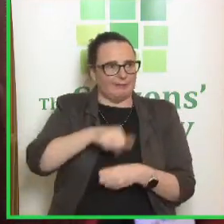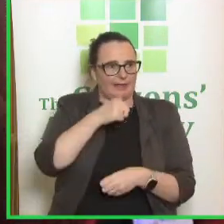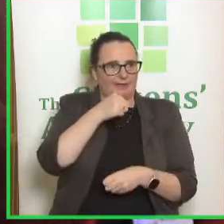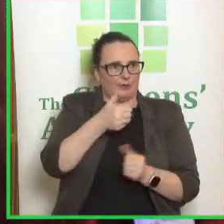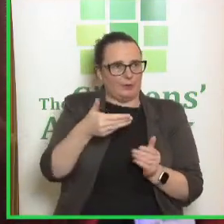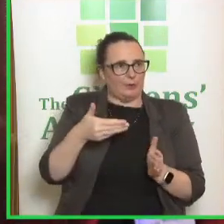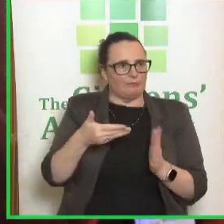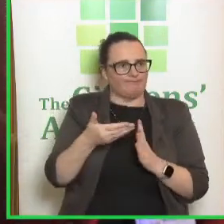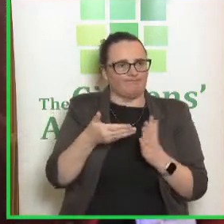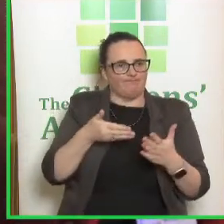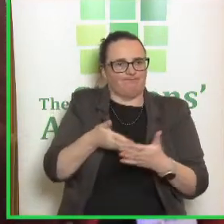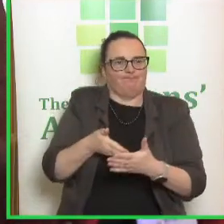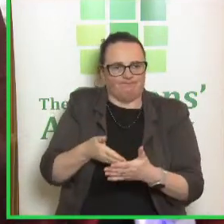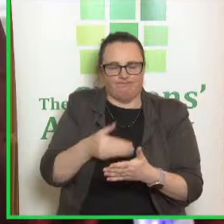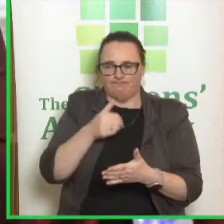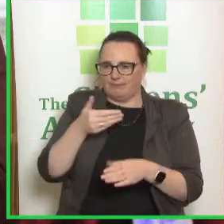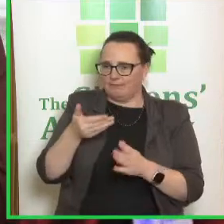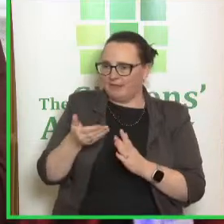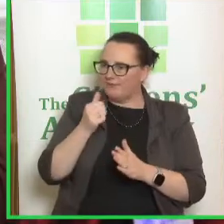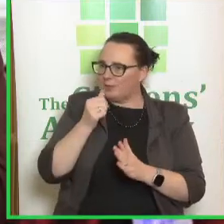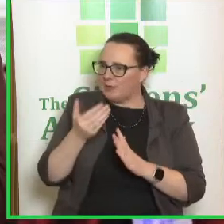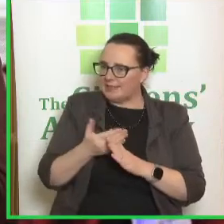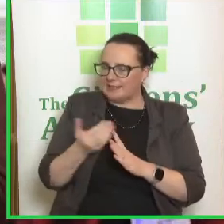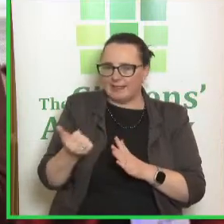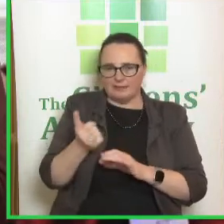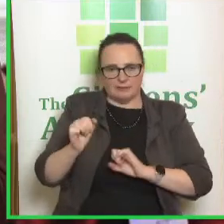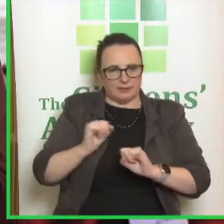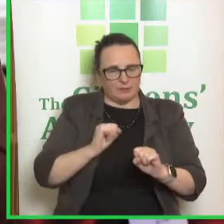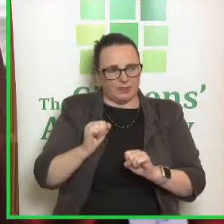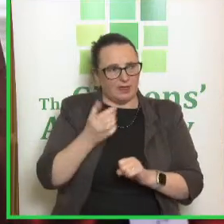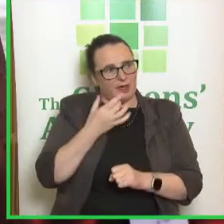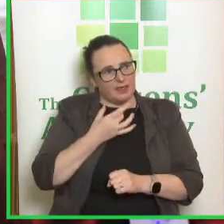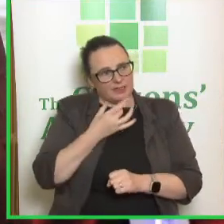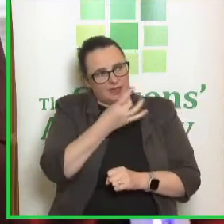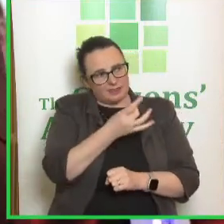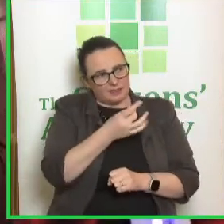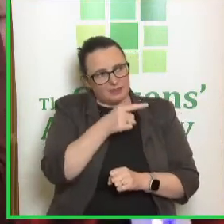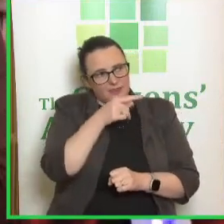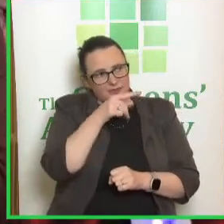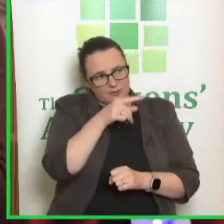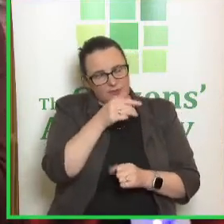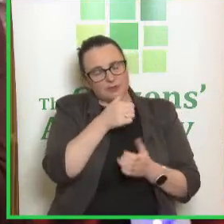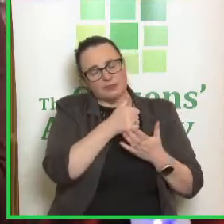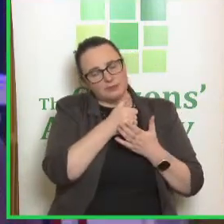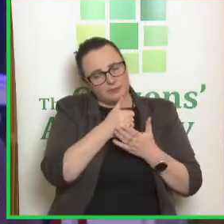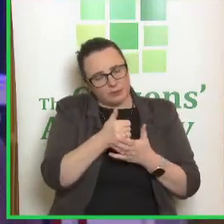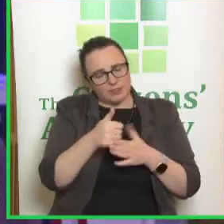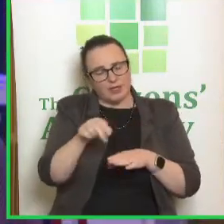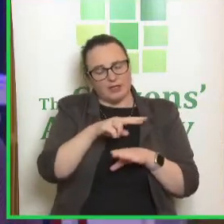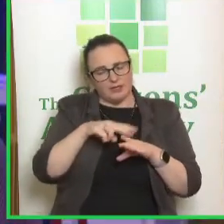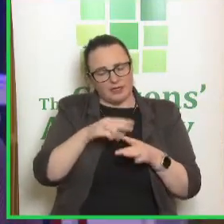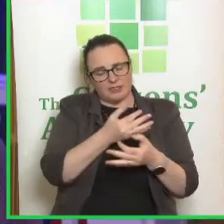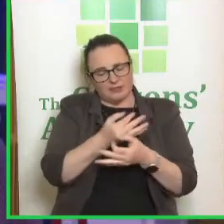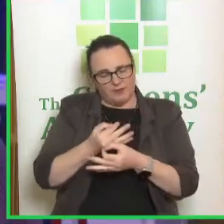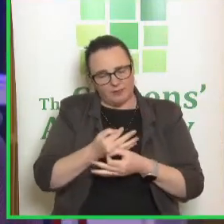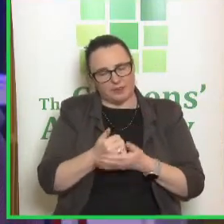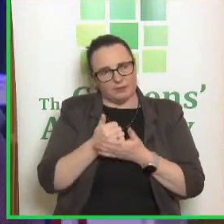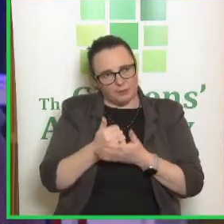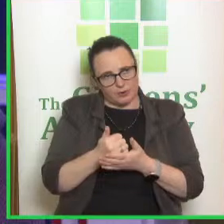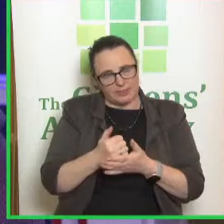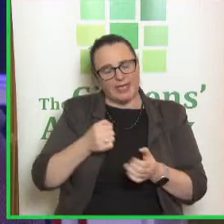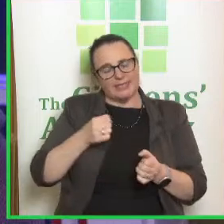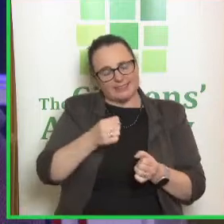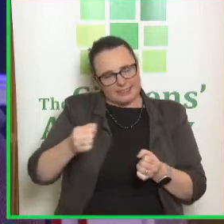services. So I would really ask for your support in supporting the National Family Support Steering